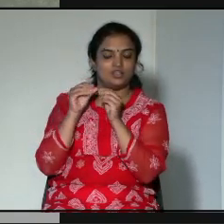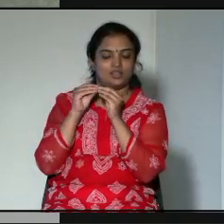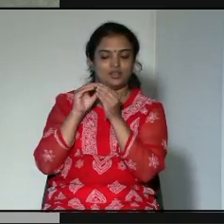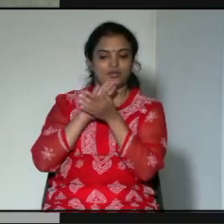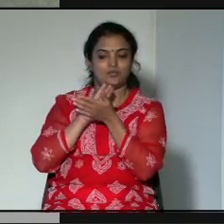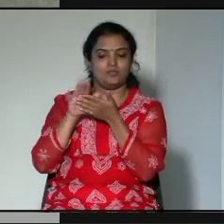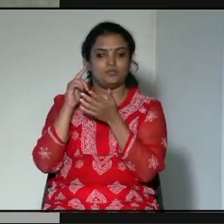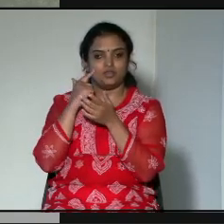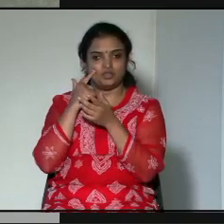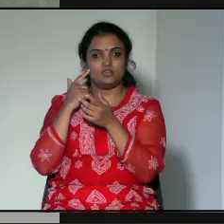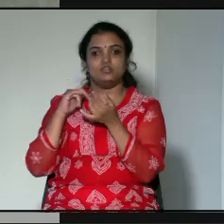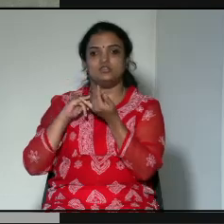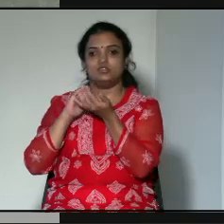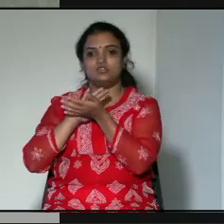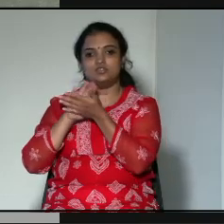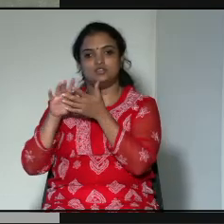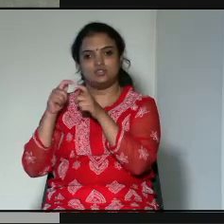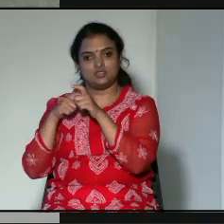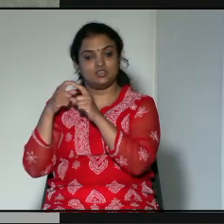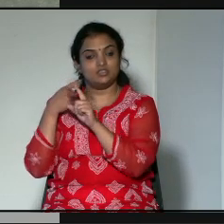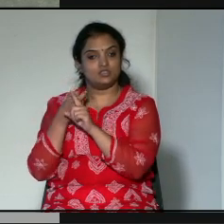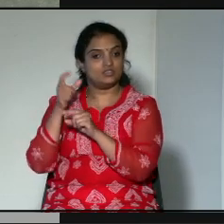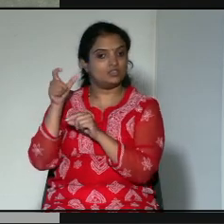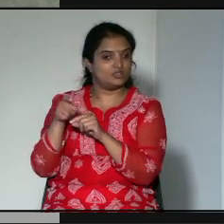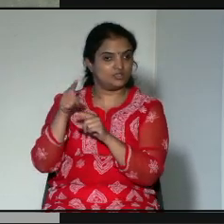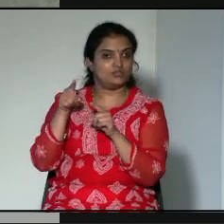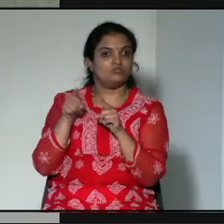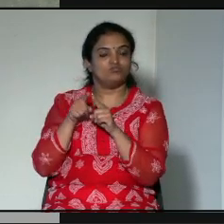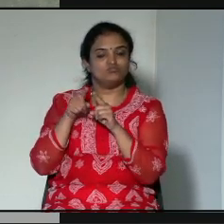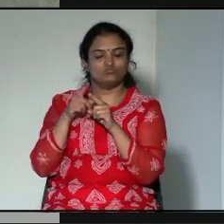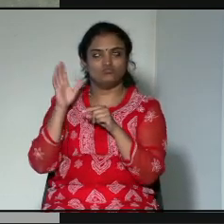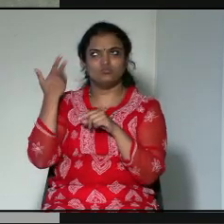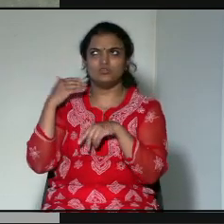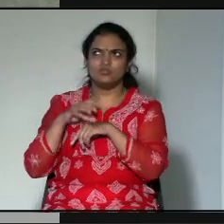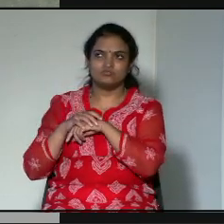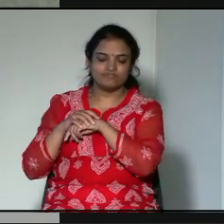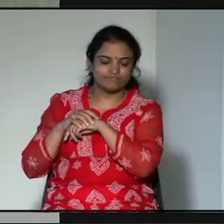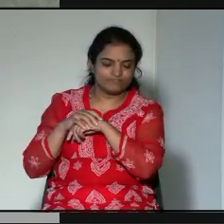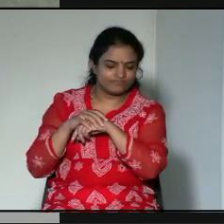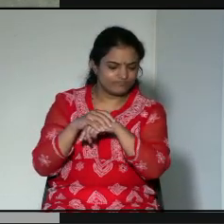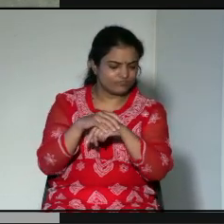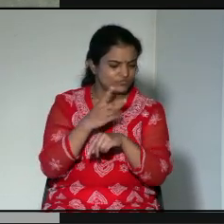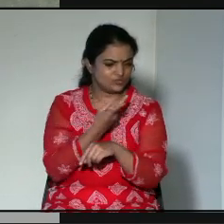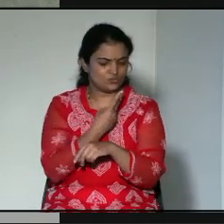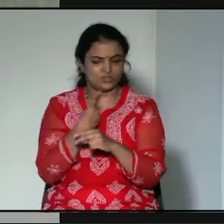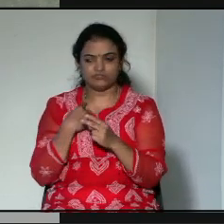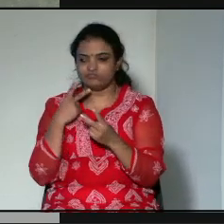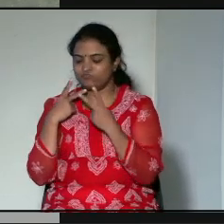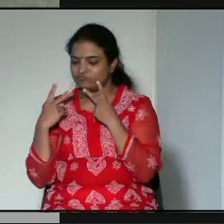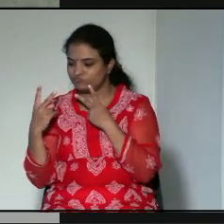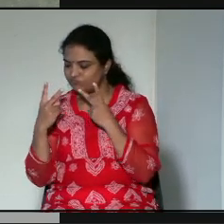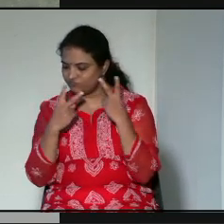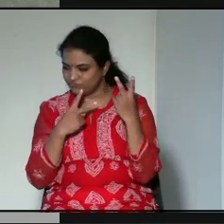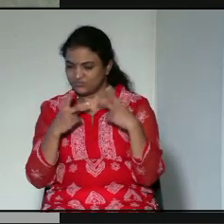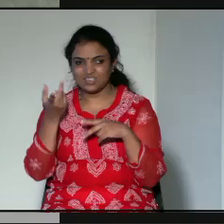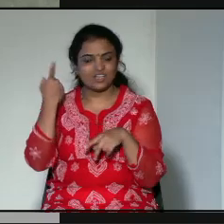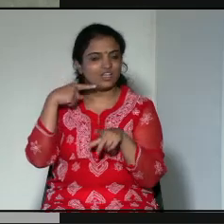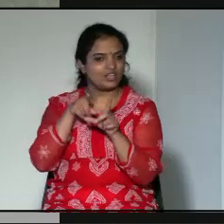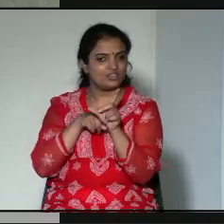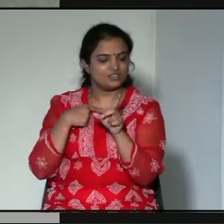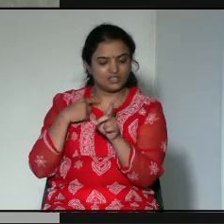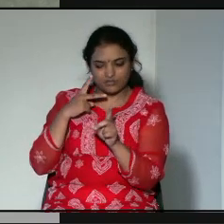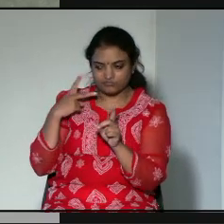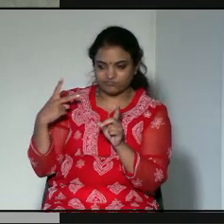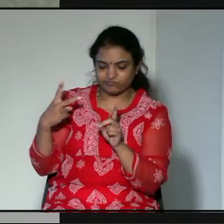kindness in taking me through his personal collection of Meera Mukherjee's when I was last here. And I